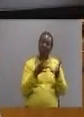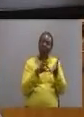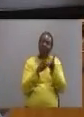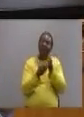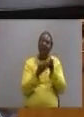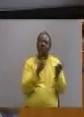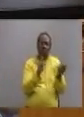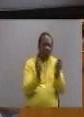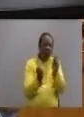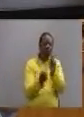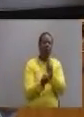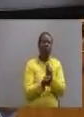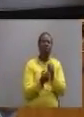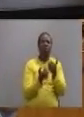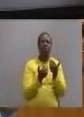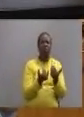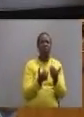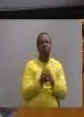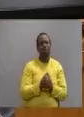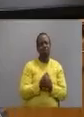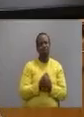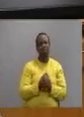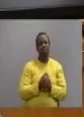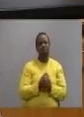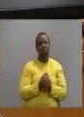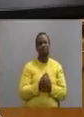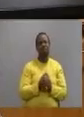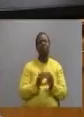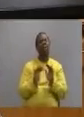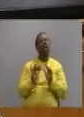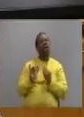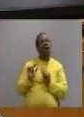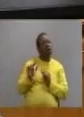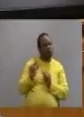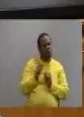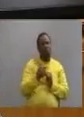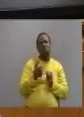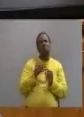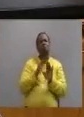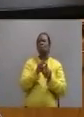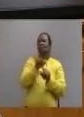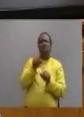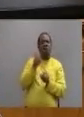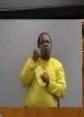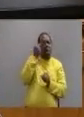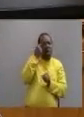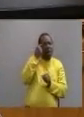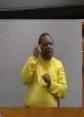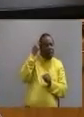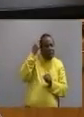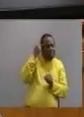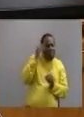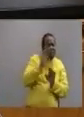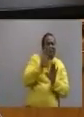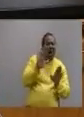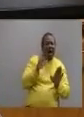correct continues to persist. We are all not mad, Mr. Burgess. I have read this bill.